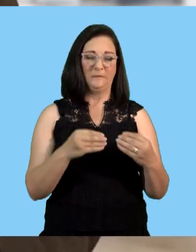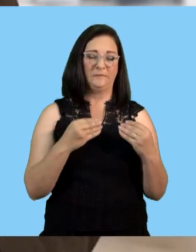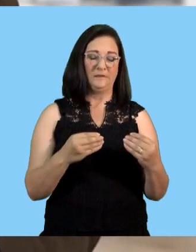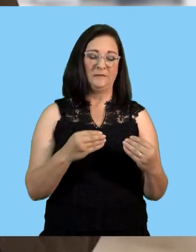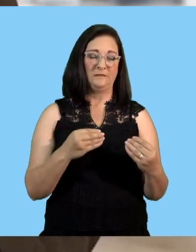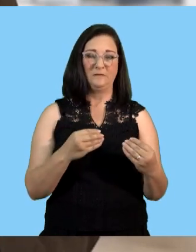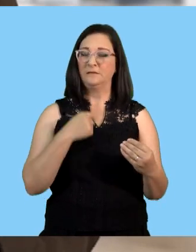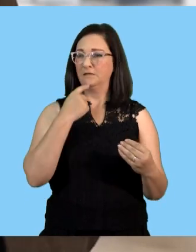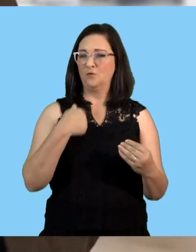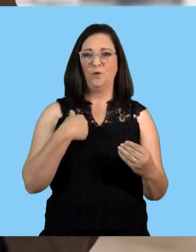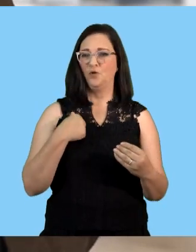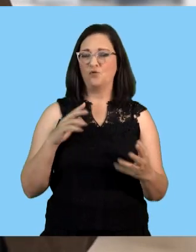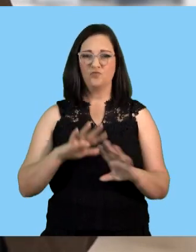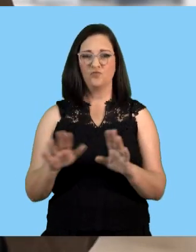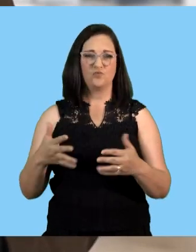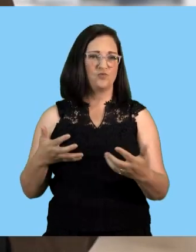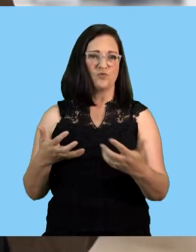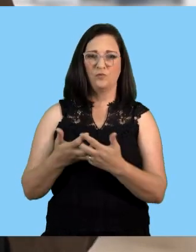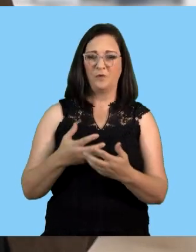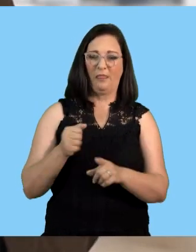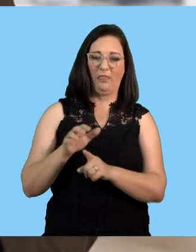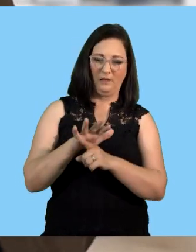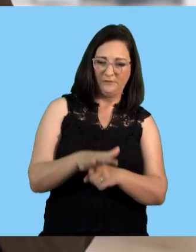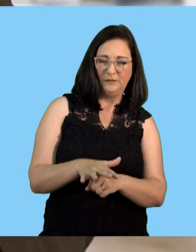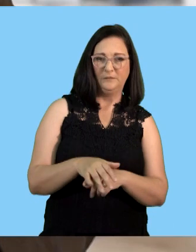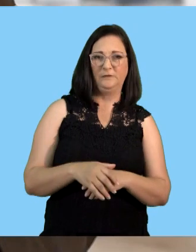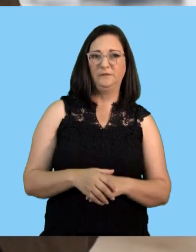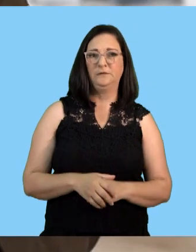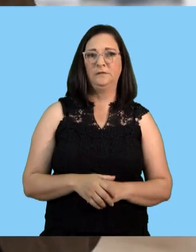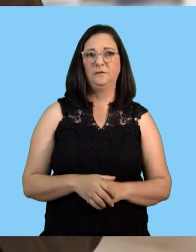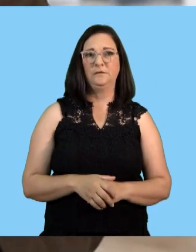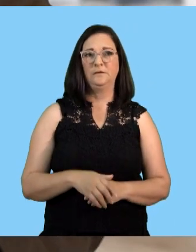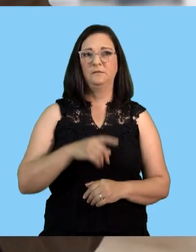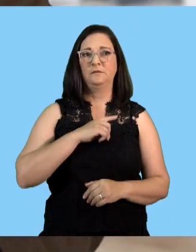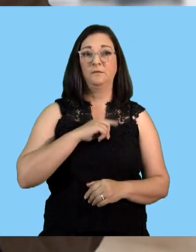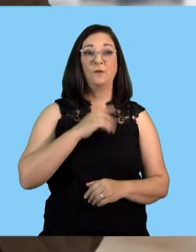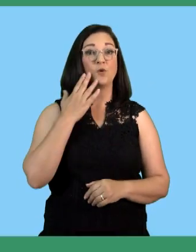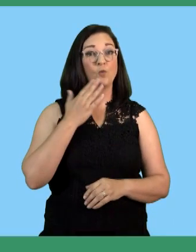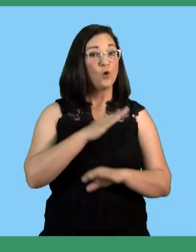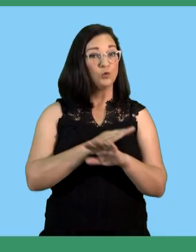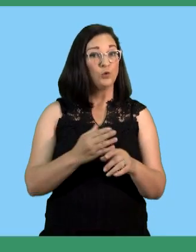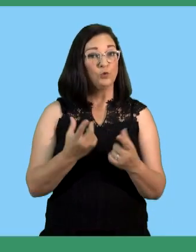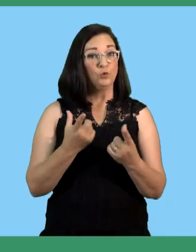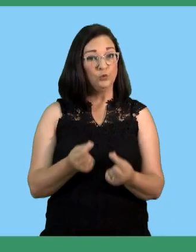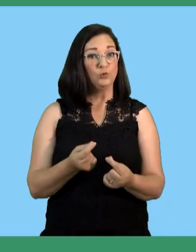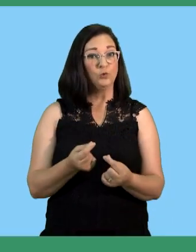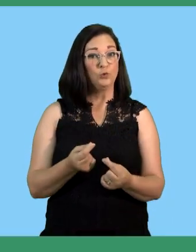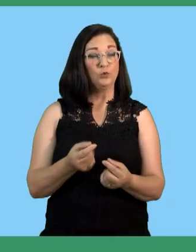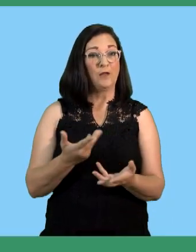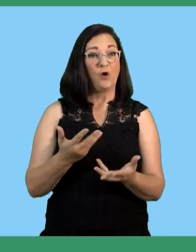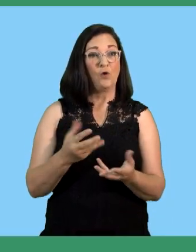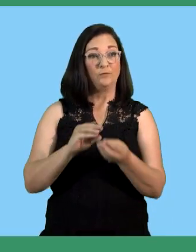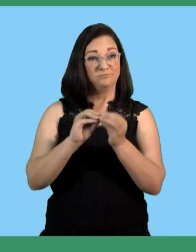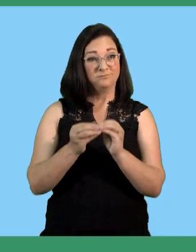say, as a business, we are not compliant, and then we're being discriminatory. So failing to put affirmative action